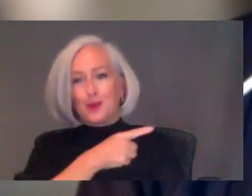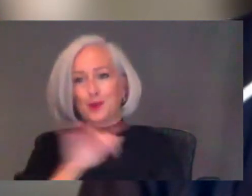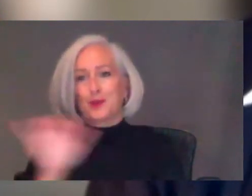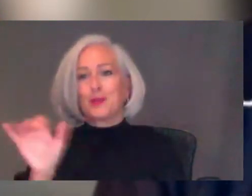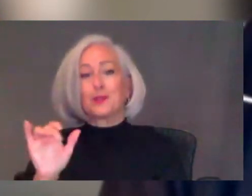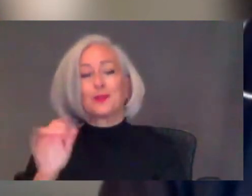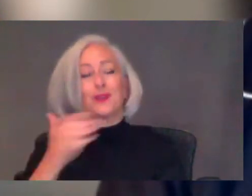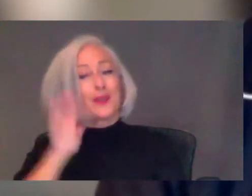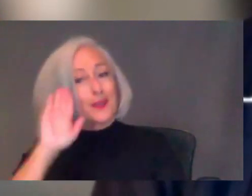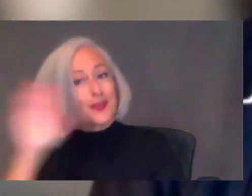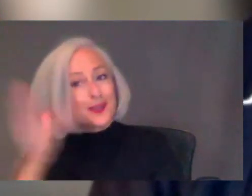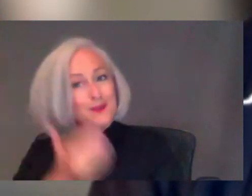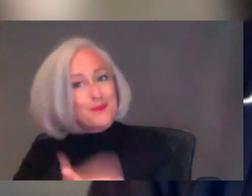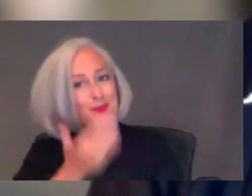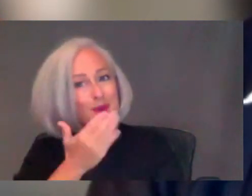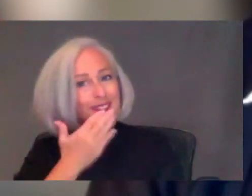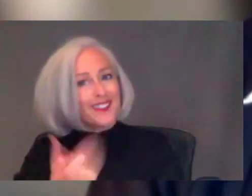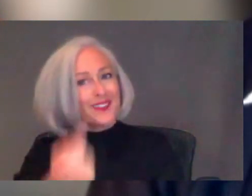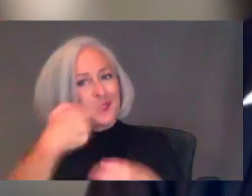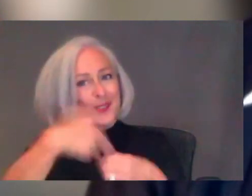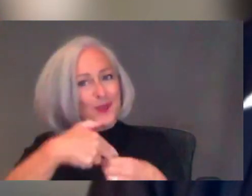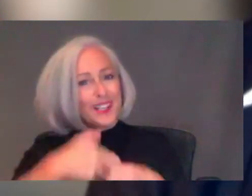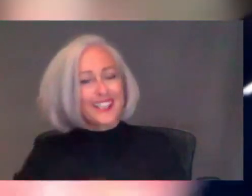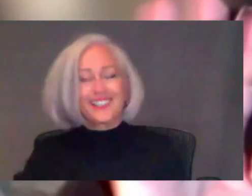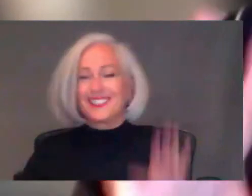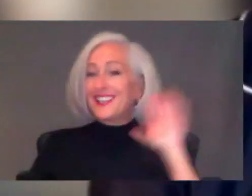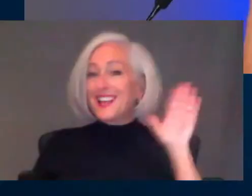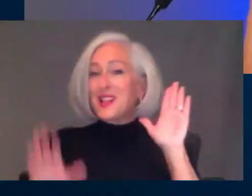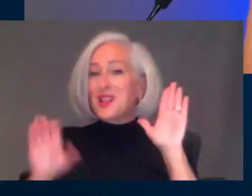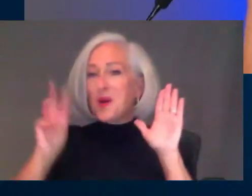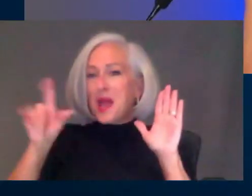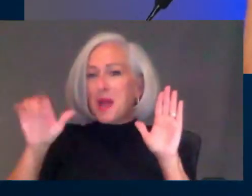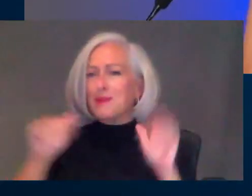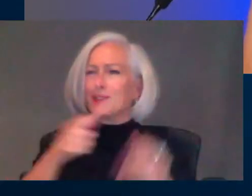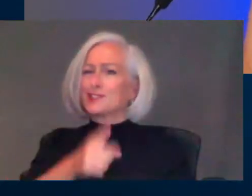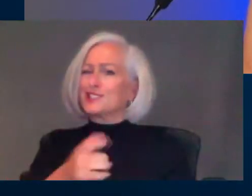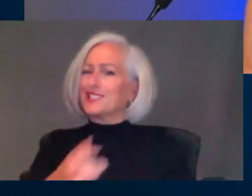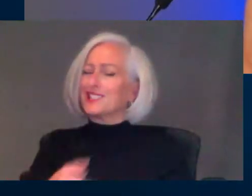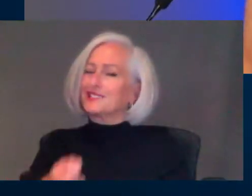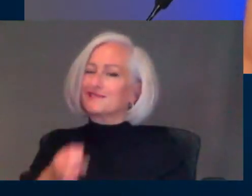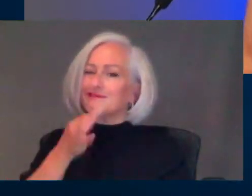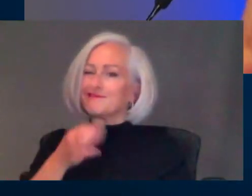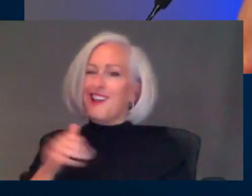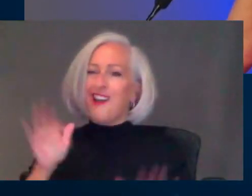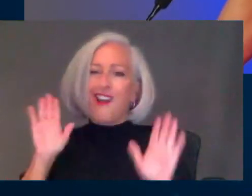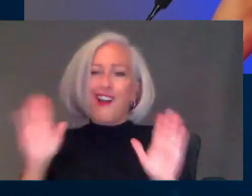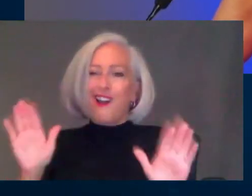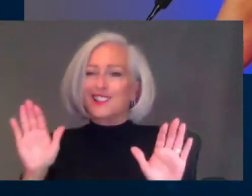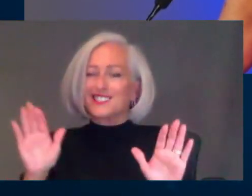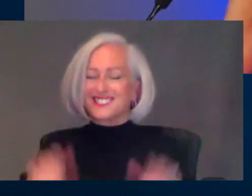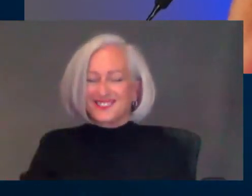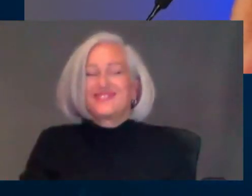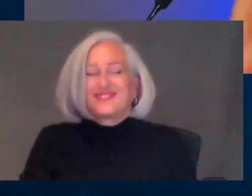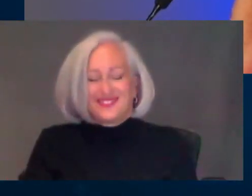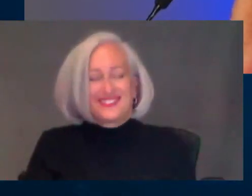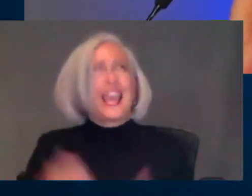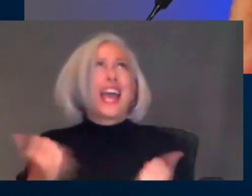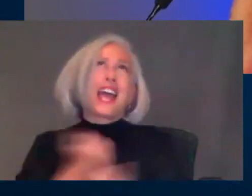so Dr. Castro, let's get to you. So research. Let's talk about the research that's being done on monoclonal antibodies